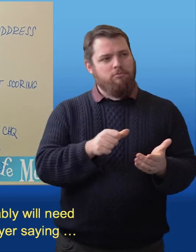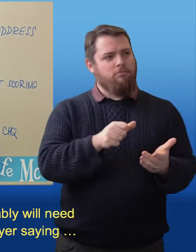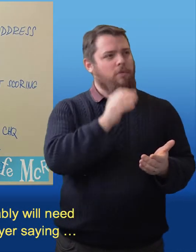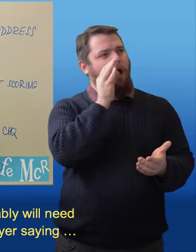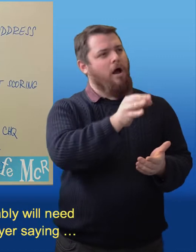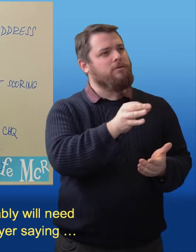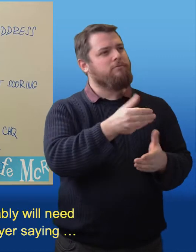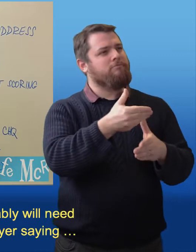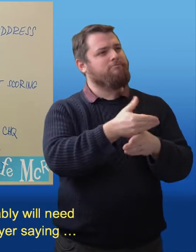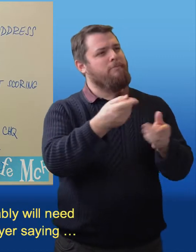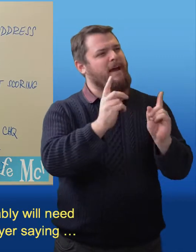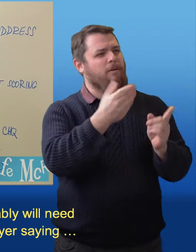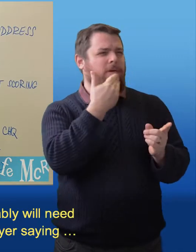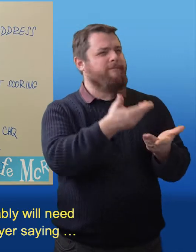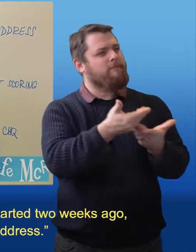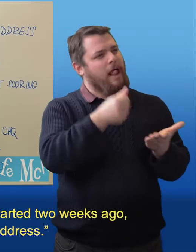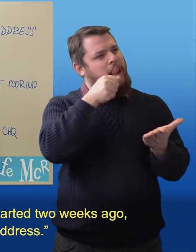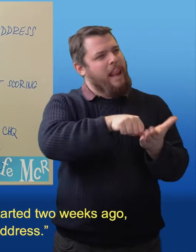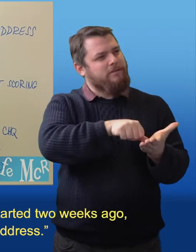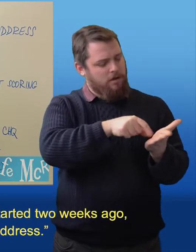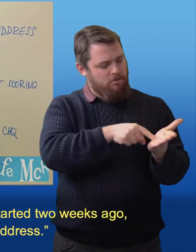a letter from your employer saying,